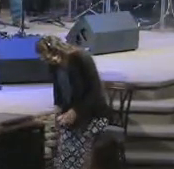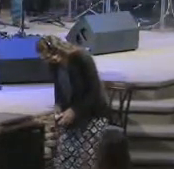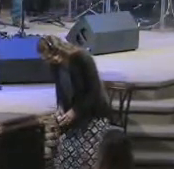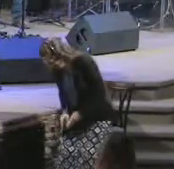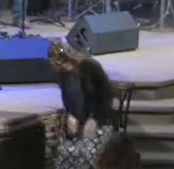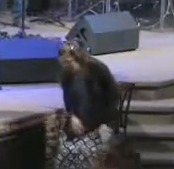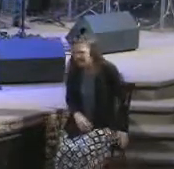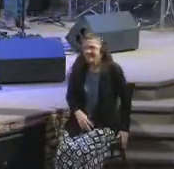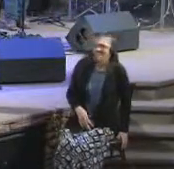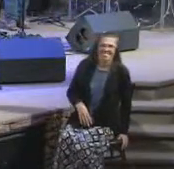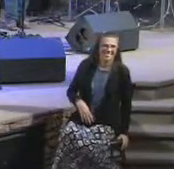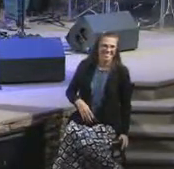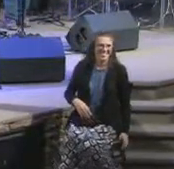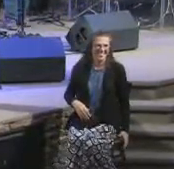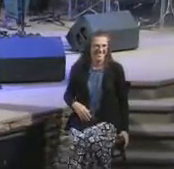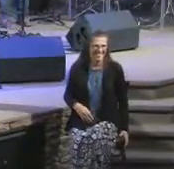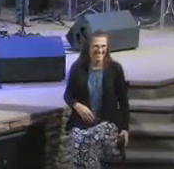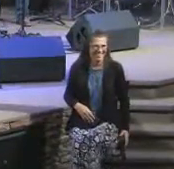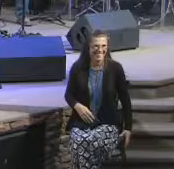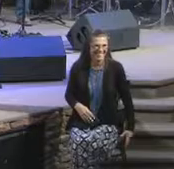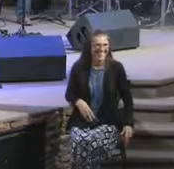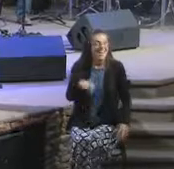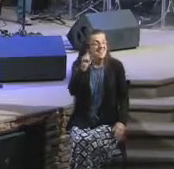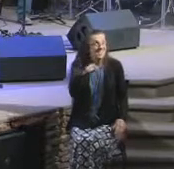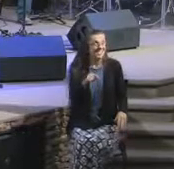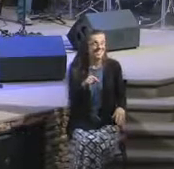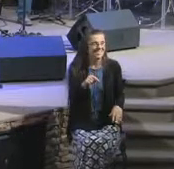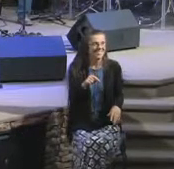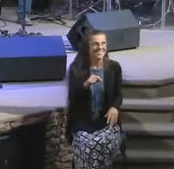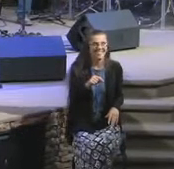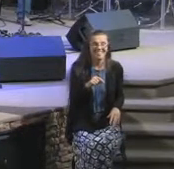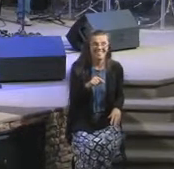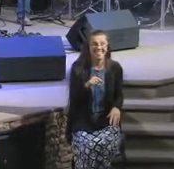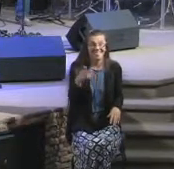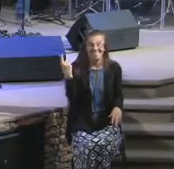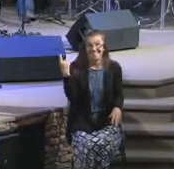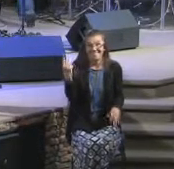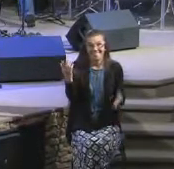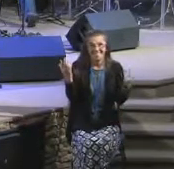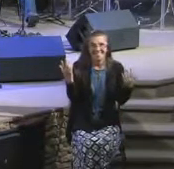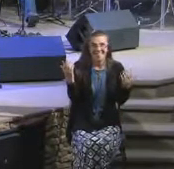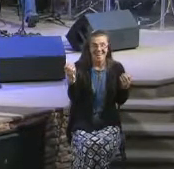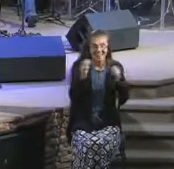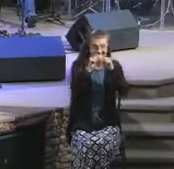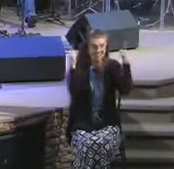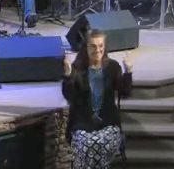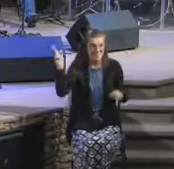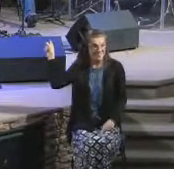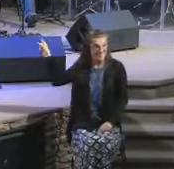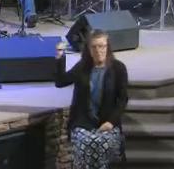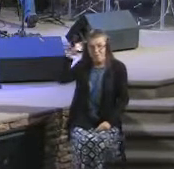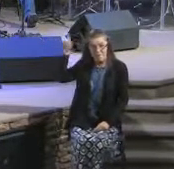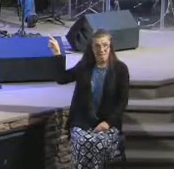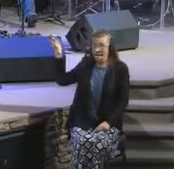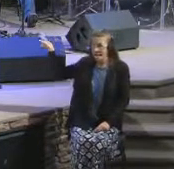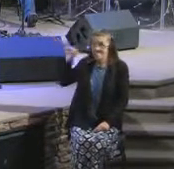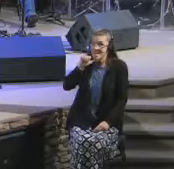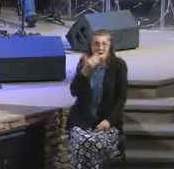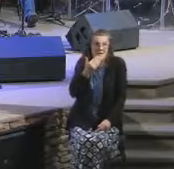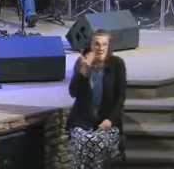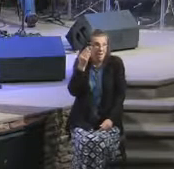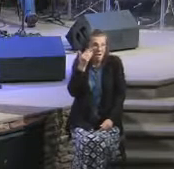You can sit down. Praise God. This is totally a surprise for them. They don't know at